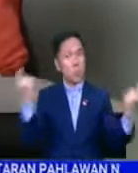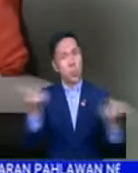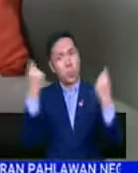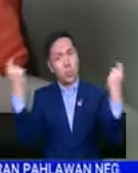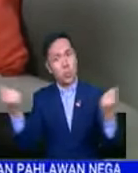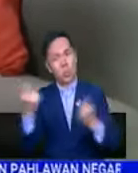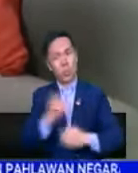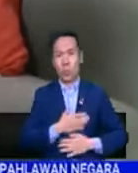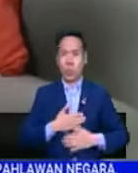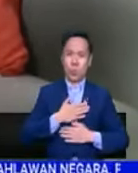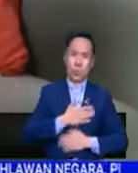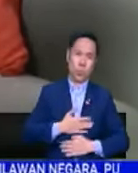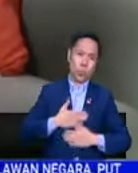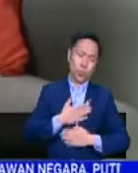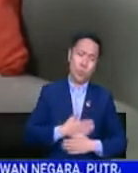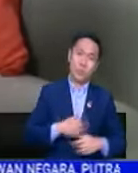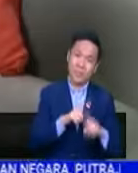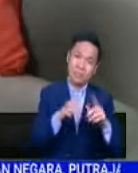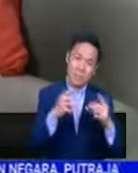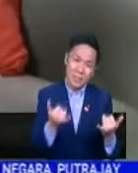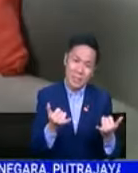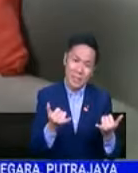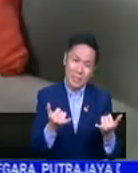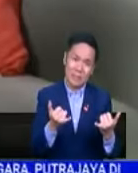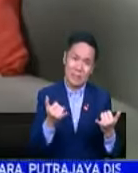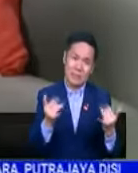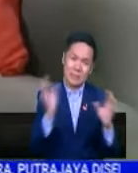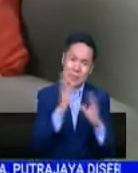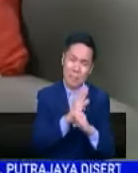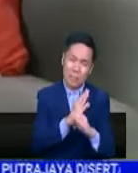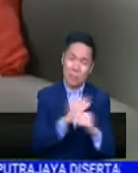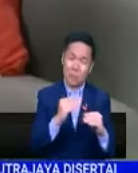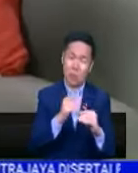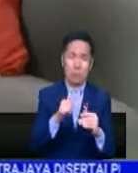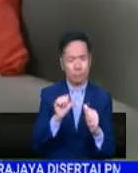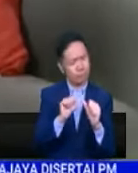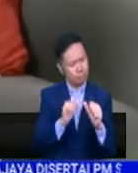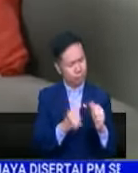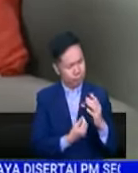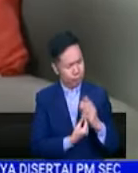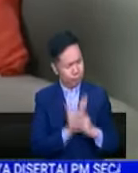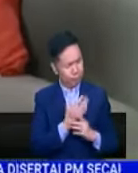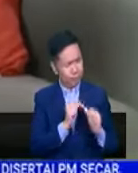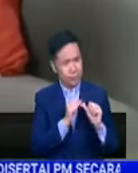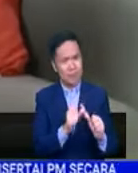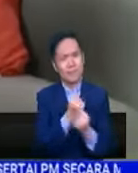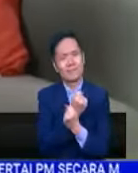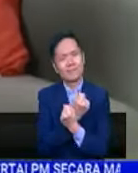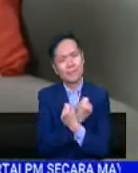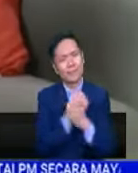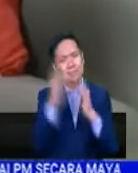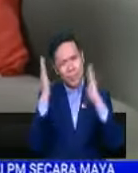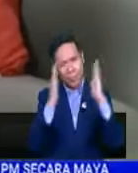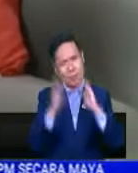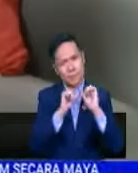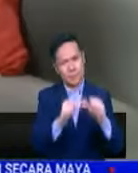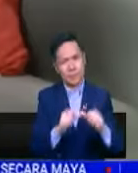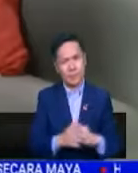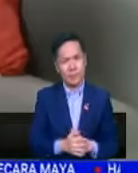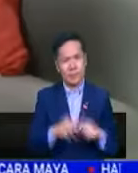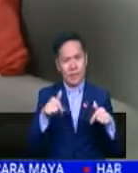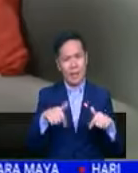used to enjoy it, but you know, it doesn't stop us from building our spirits up, patriotism on our